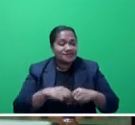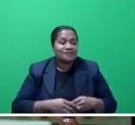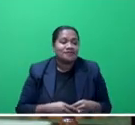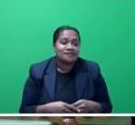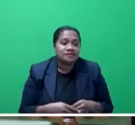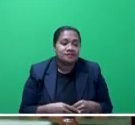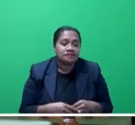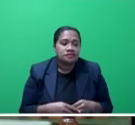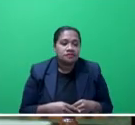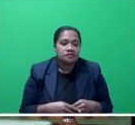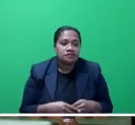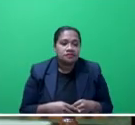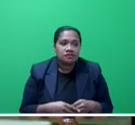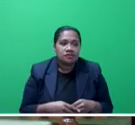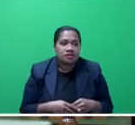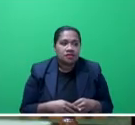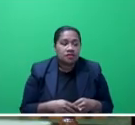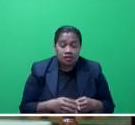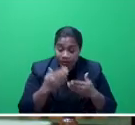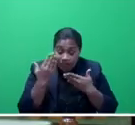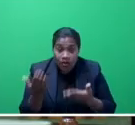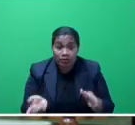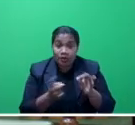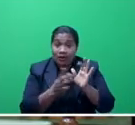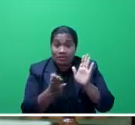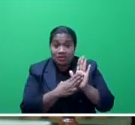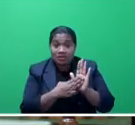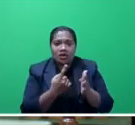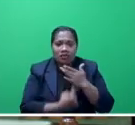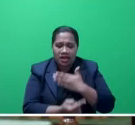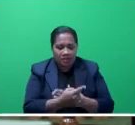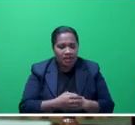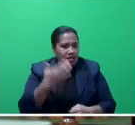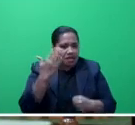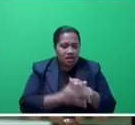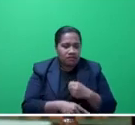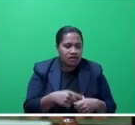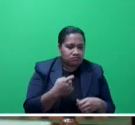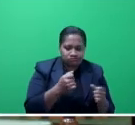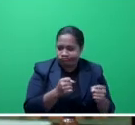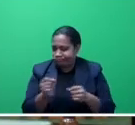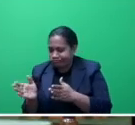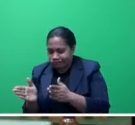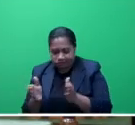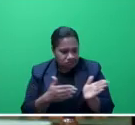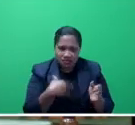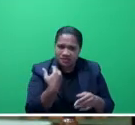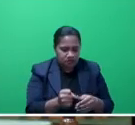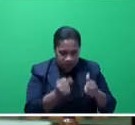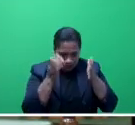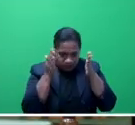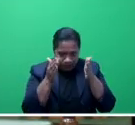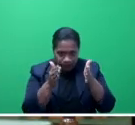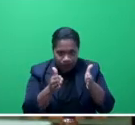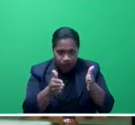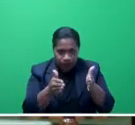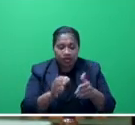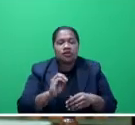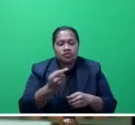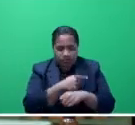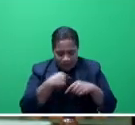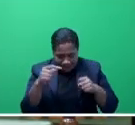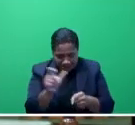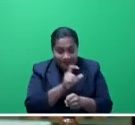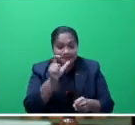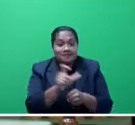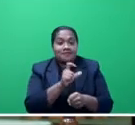Prime Minister have never shifted with the winds. We have shown the flexibility and the creativity to navigate storms and